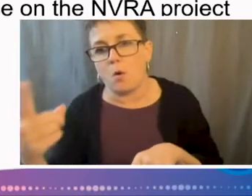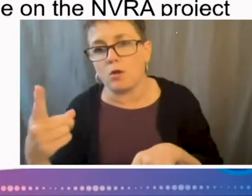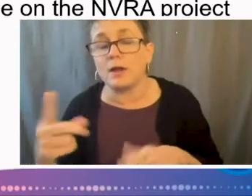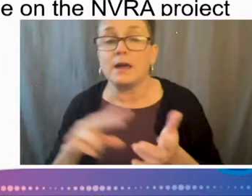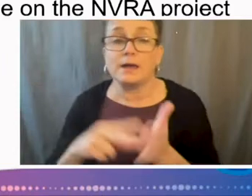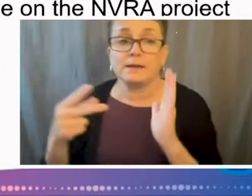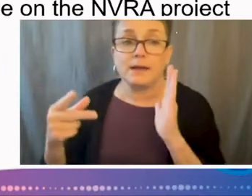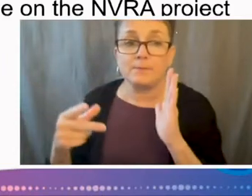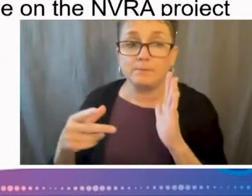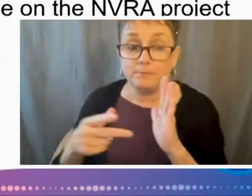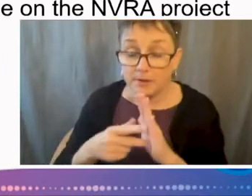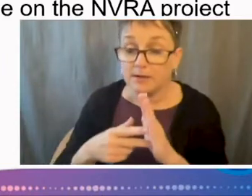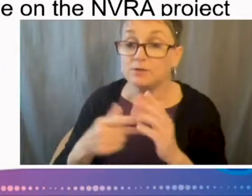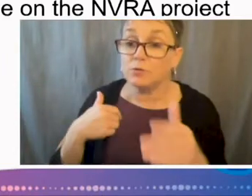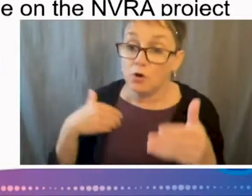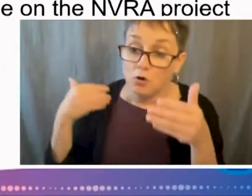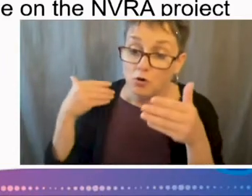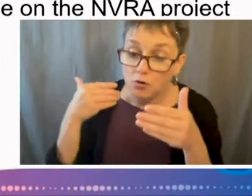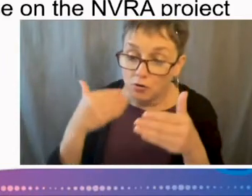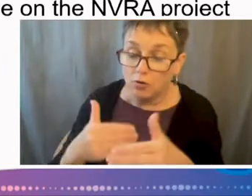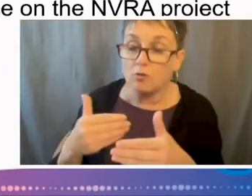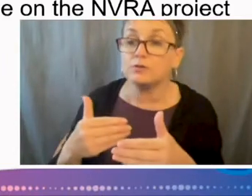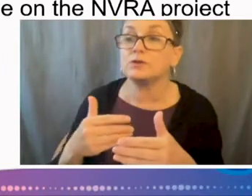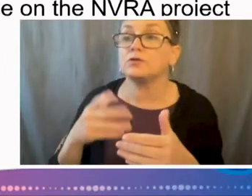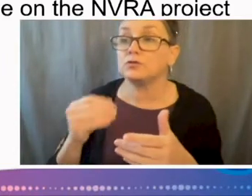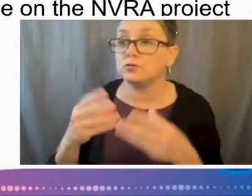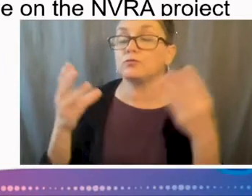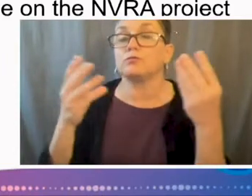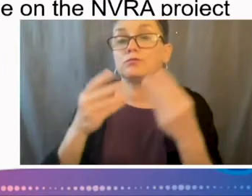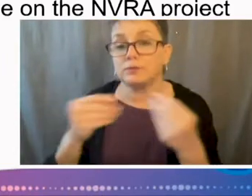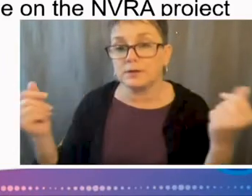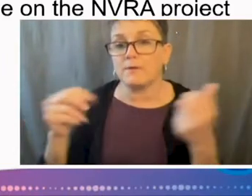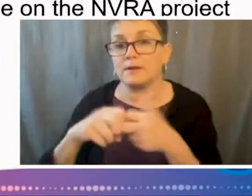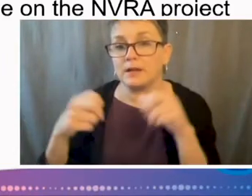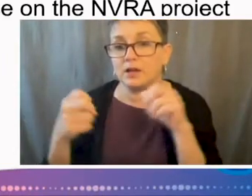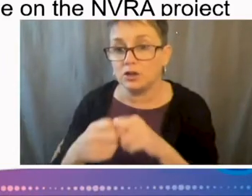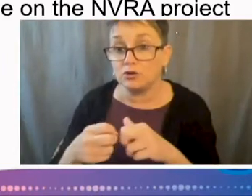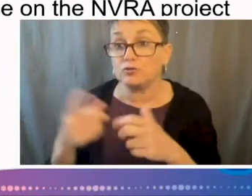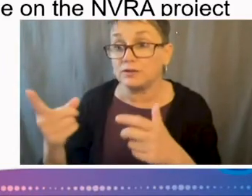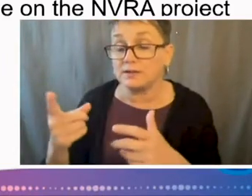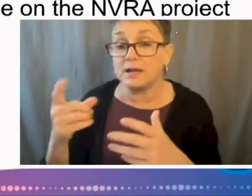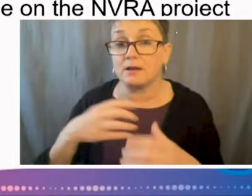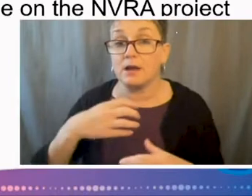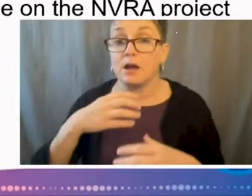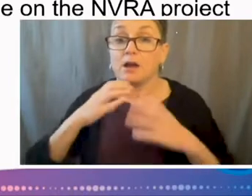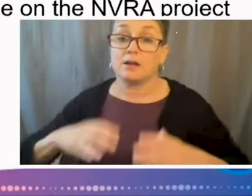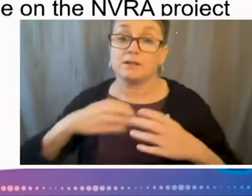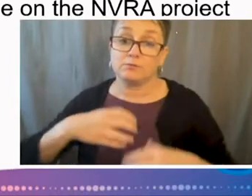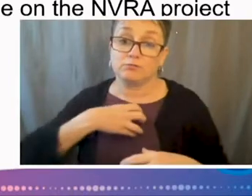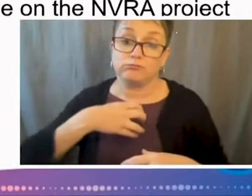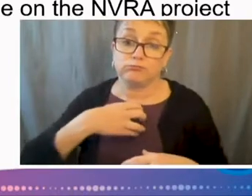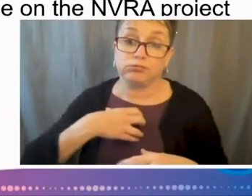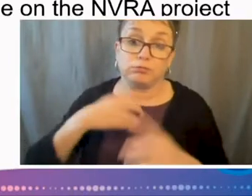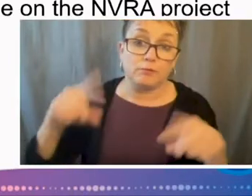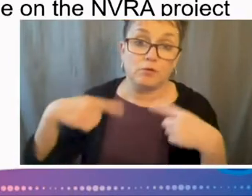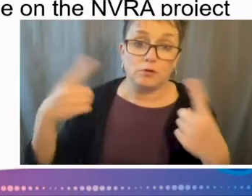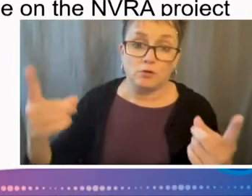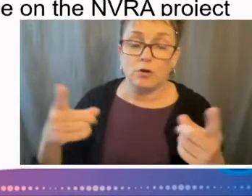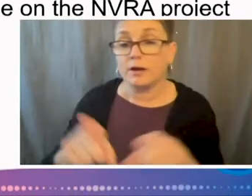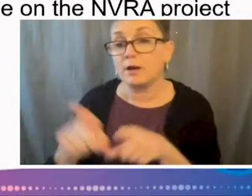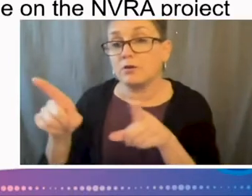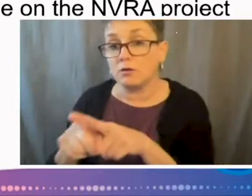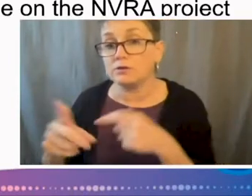of the first last mile issues plaguing our customers and presents cost saving opportunities for all.